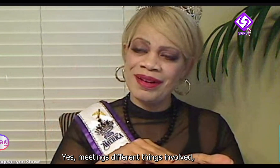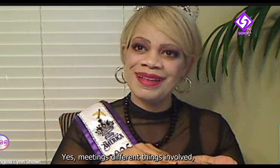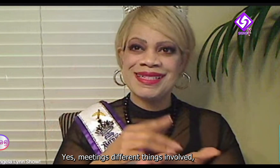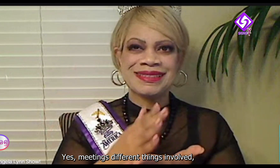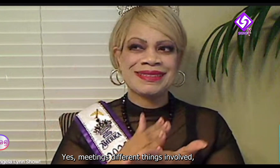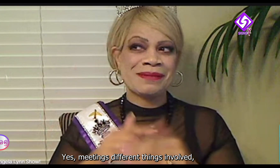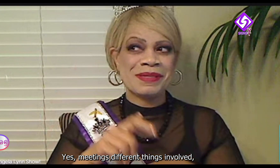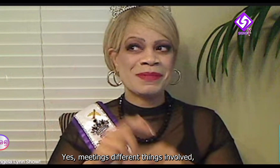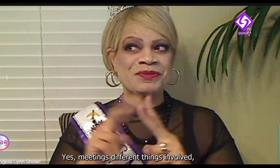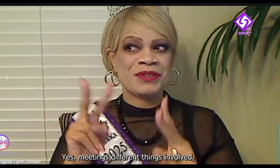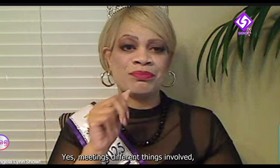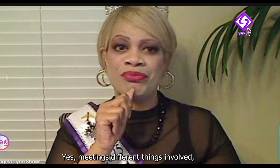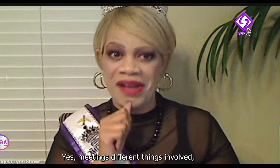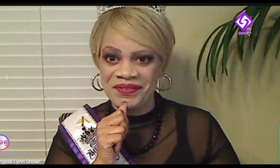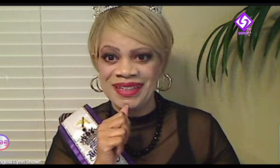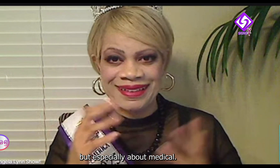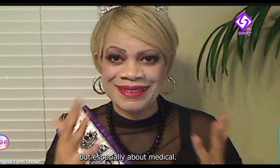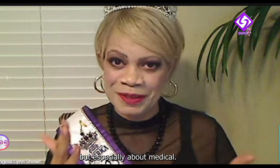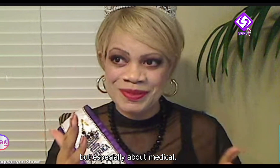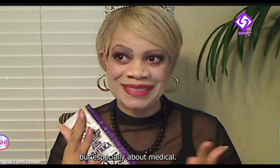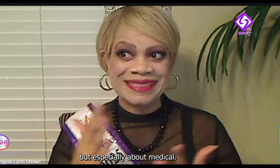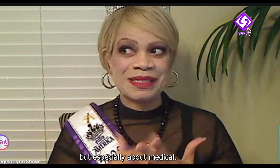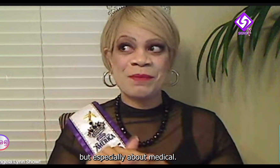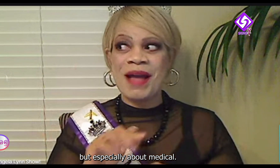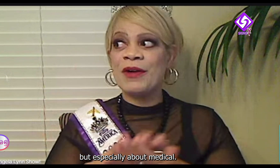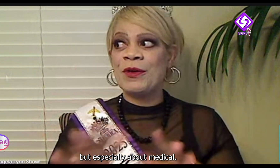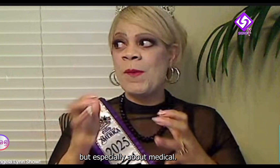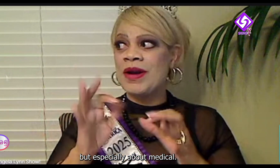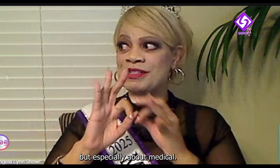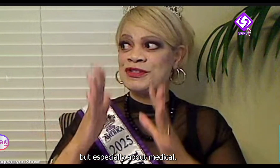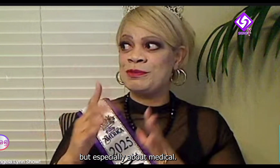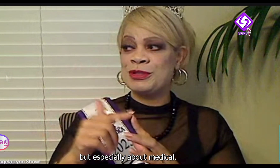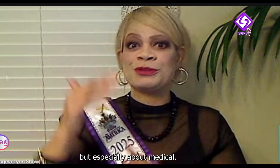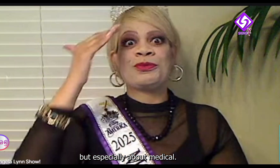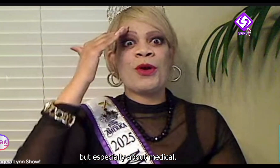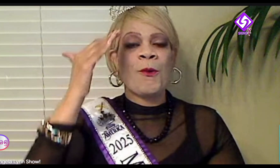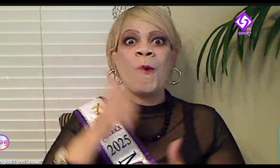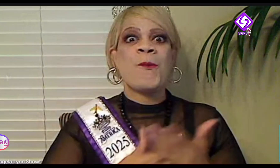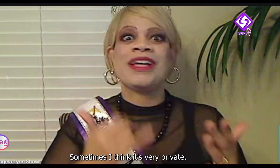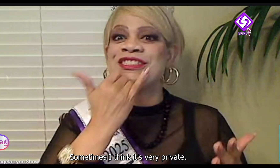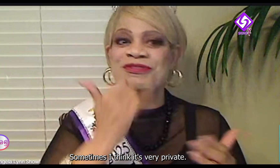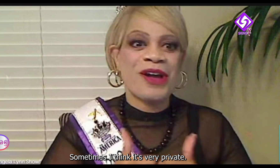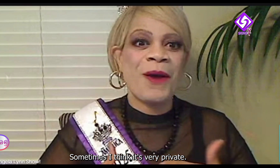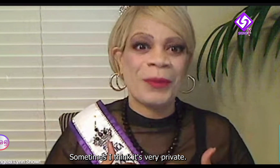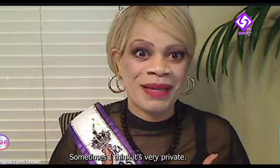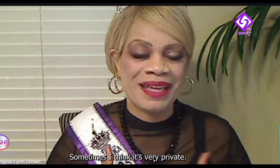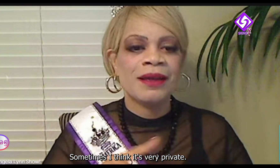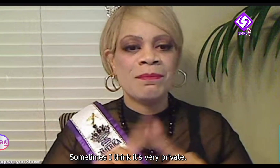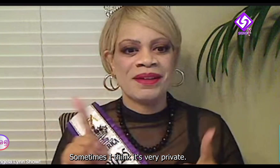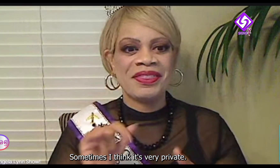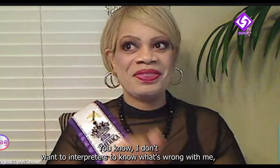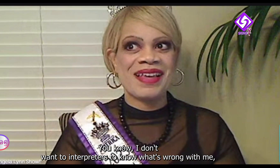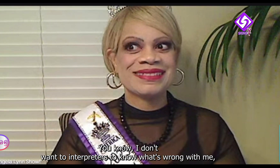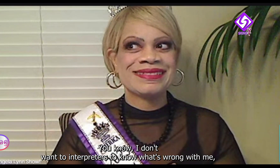meetings. Different things involved, but especially about medical. Sometimes I think it's